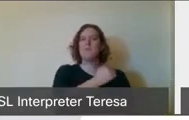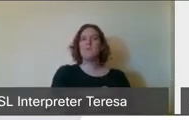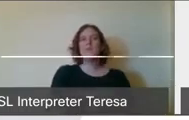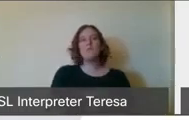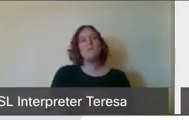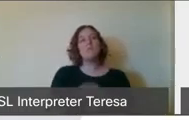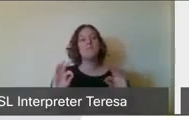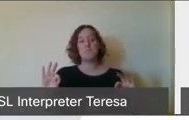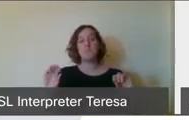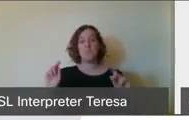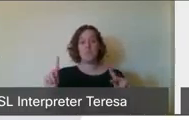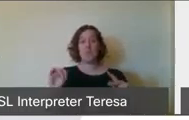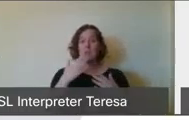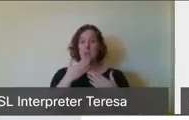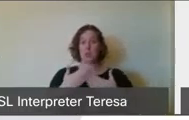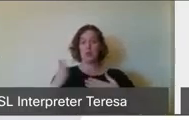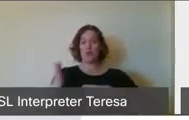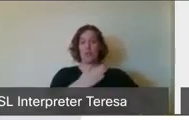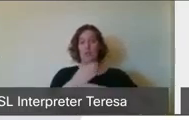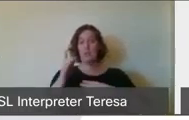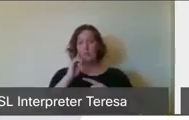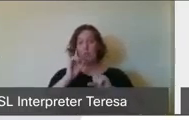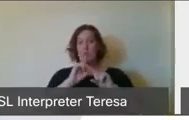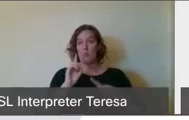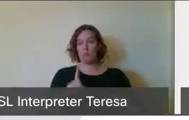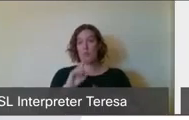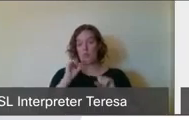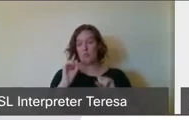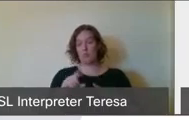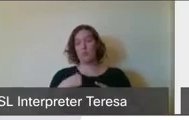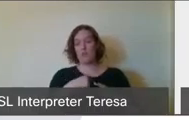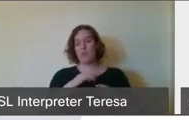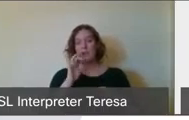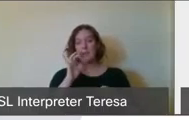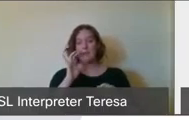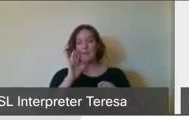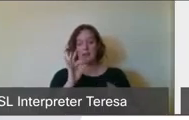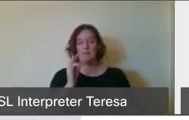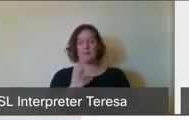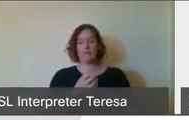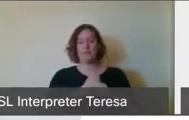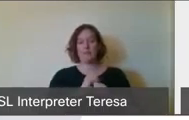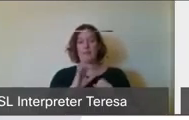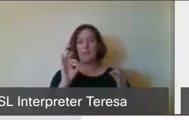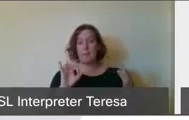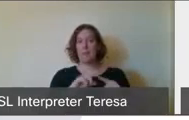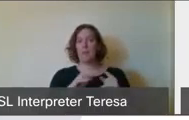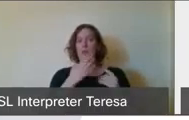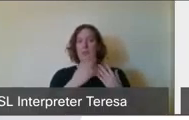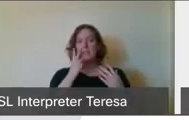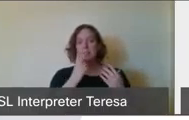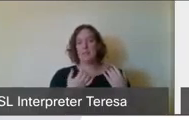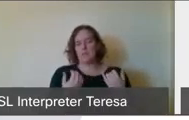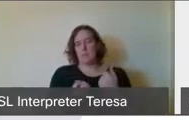Okay, good. It's a good range of responses. So we will definitely take this feedback, and but it's good to see that the majority of people still